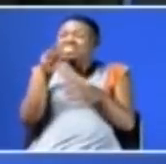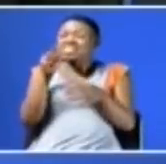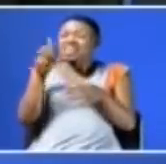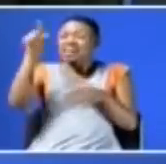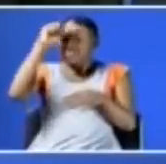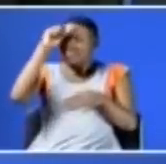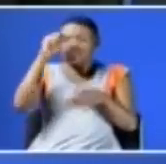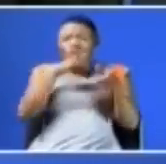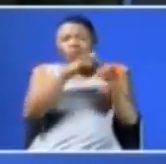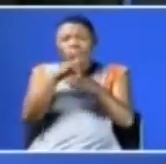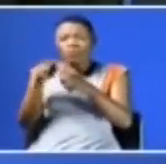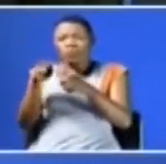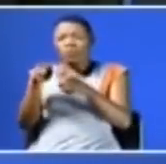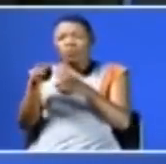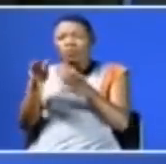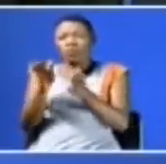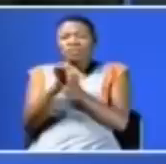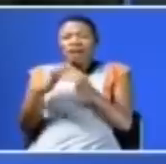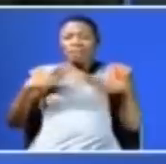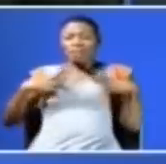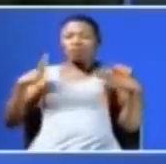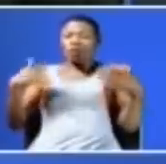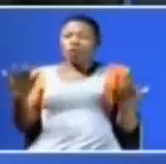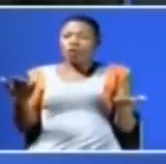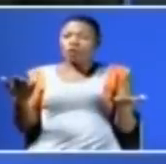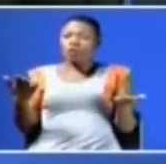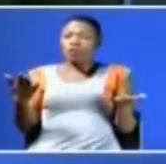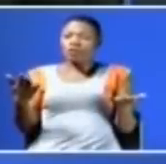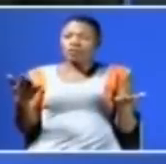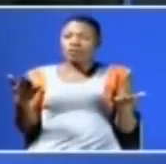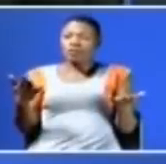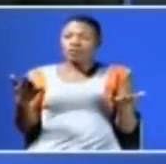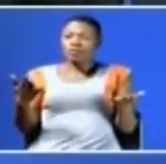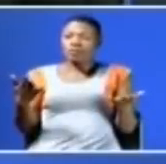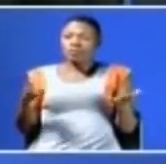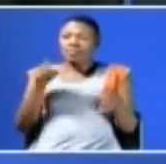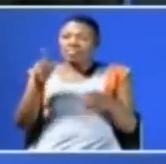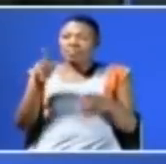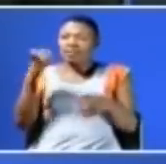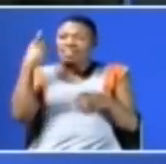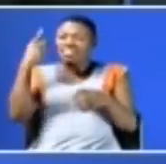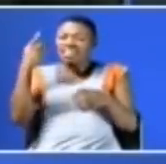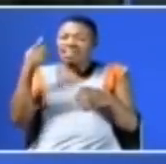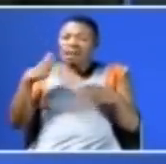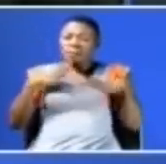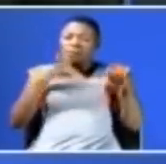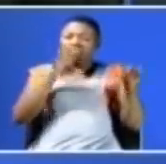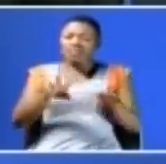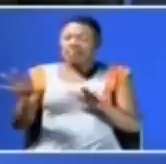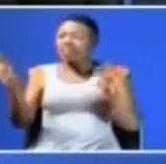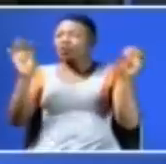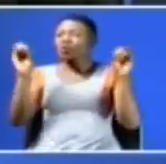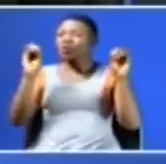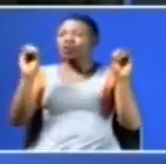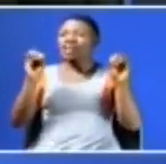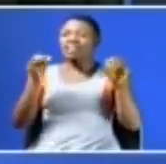citizens? And you get that perception. You know, they don't seem to be in touch with the reality that people are already suffering. You're bringing one rule after the other.